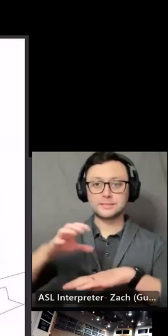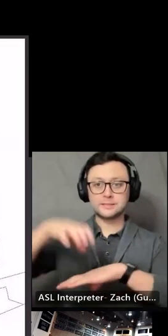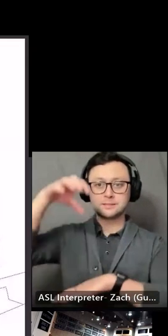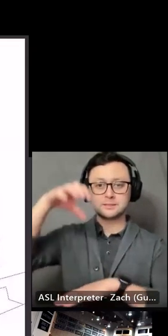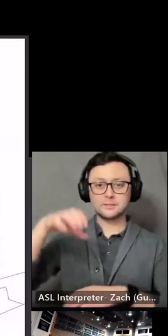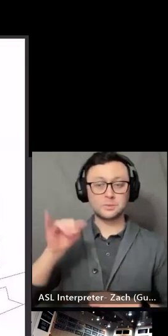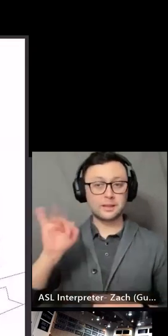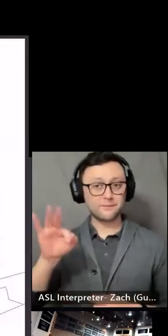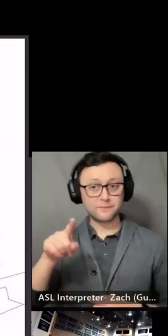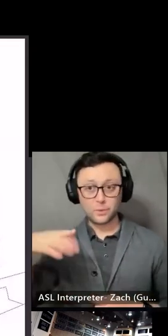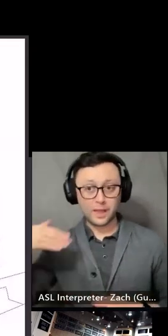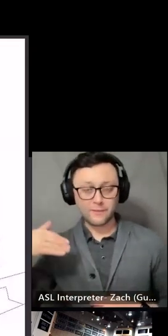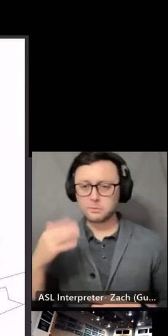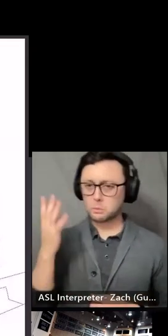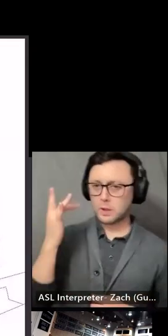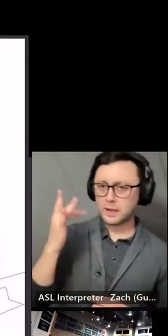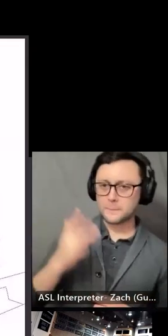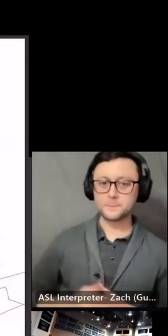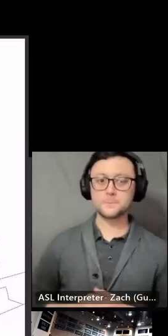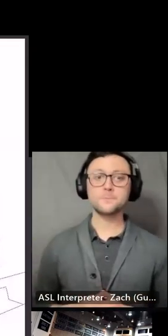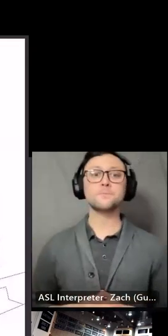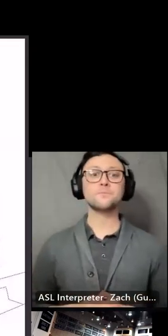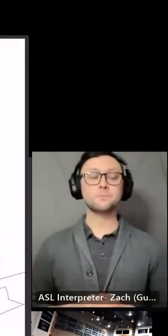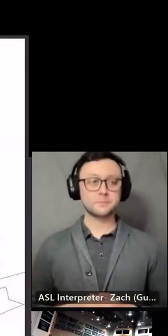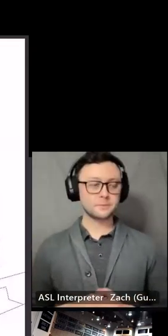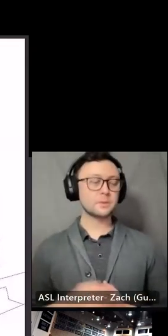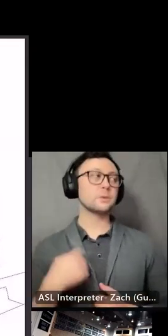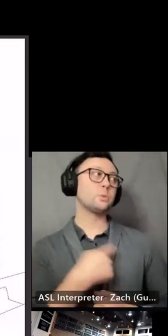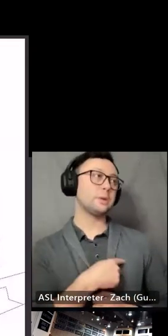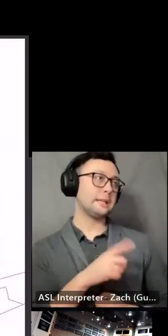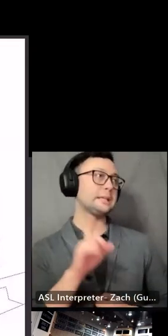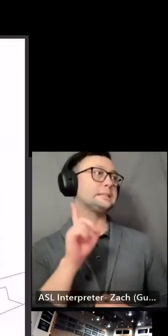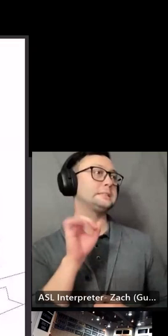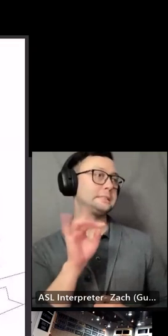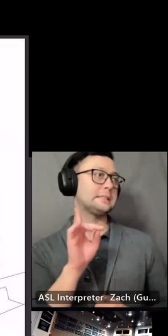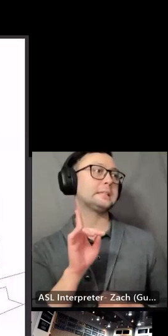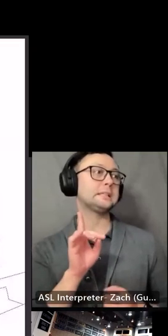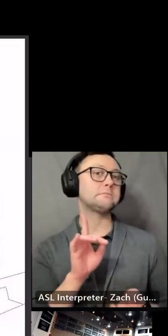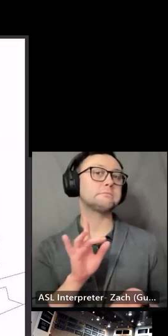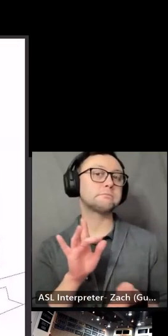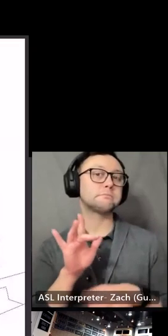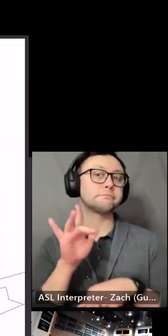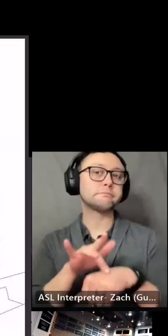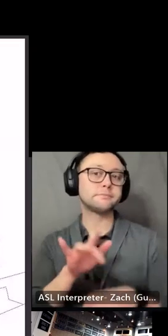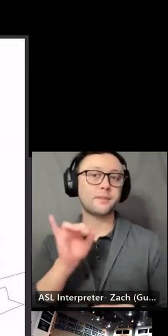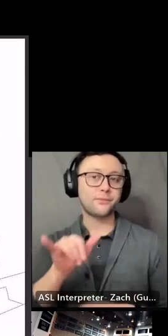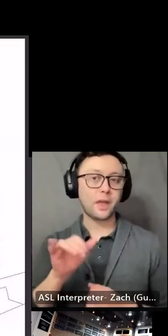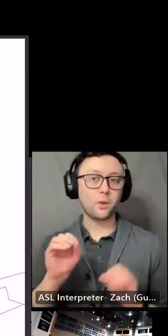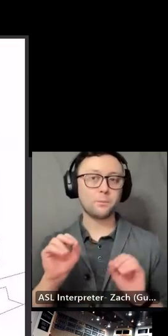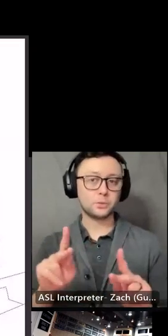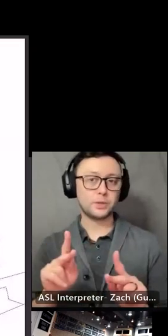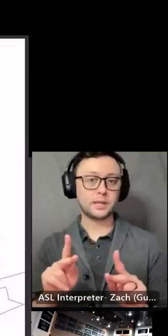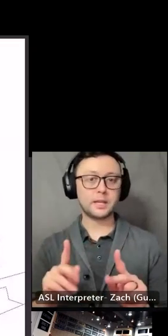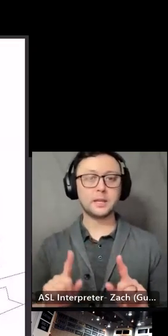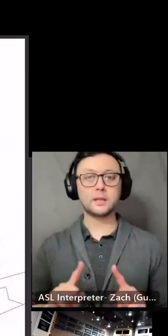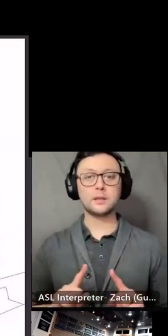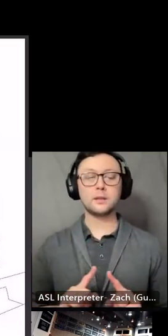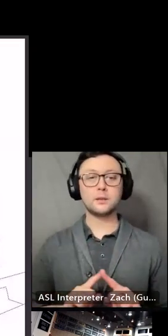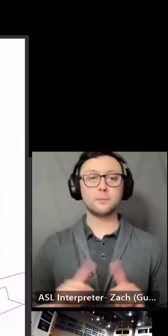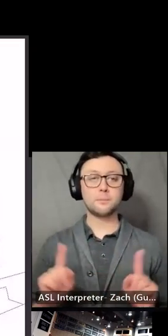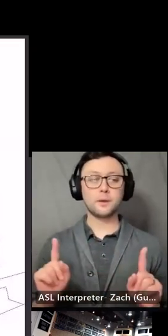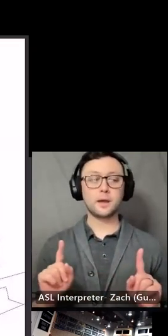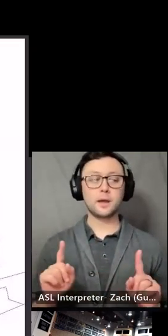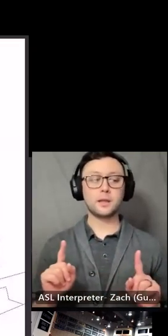Thanks for that question. We have taken, you know, a look at that opportunity, but found that